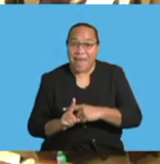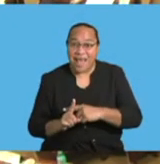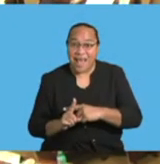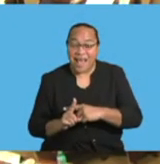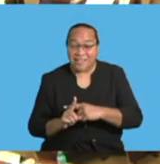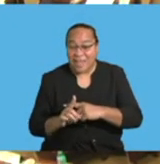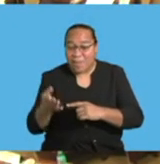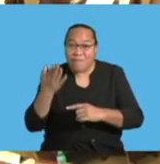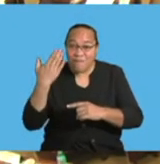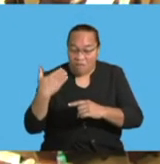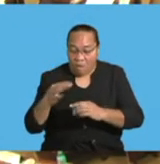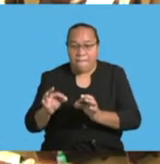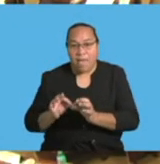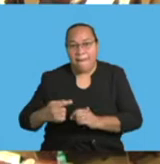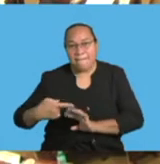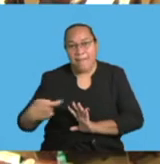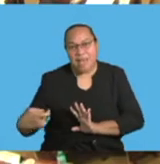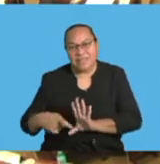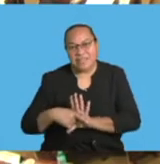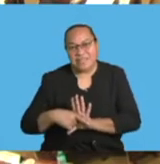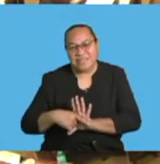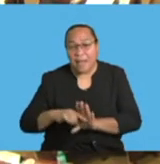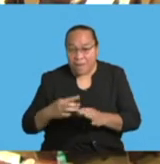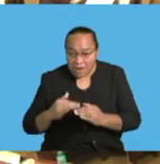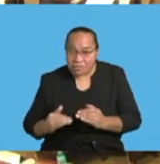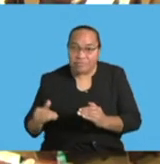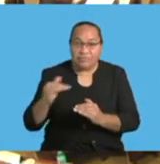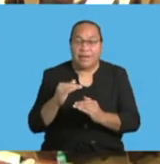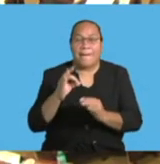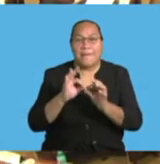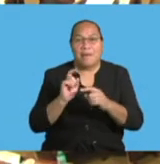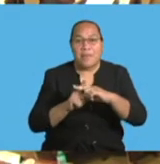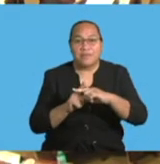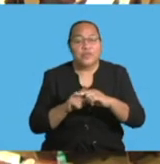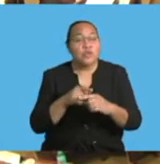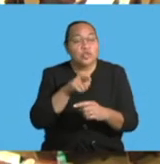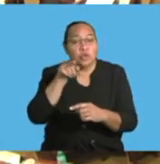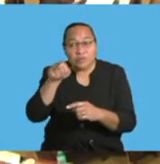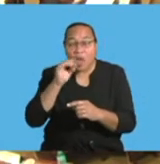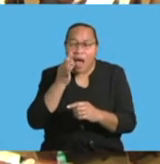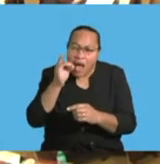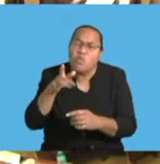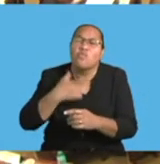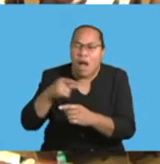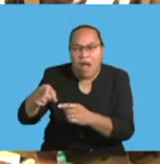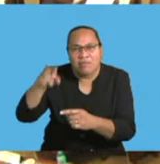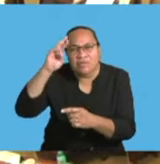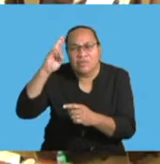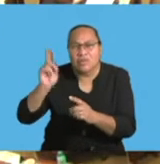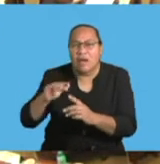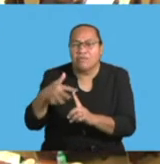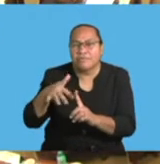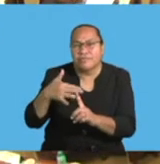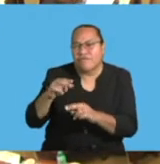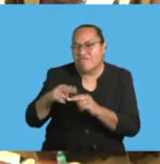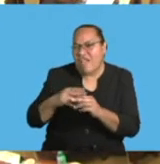BB-. And I quote, Mr. Speaker, so there are 4 reasons they've given. The first reason, Mr. Speaker, they've given, number 1, I quote, "We